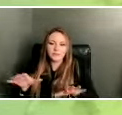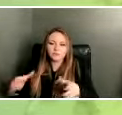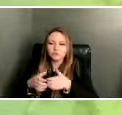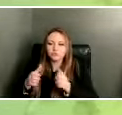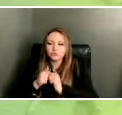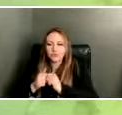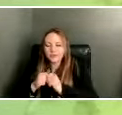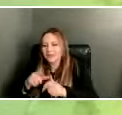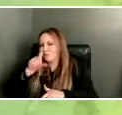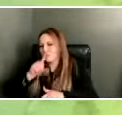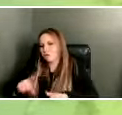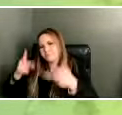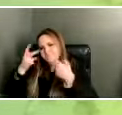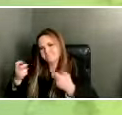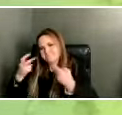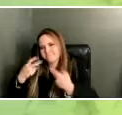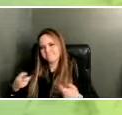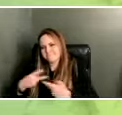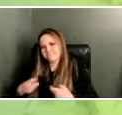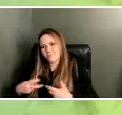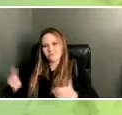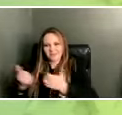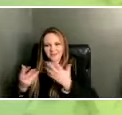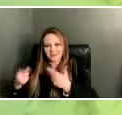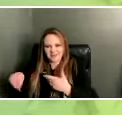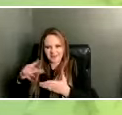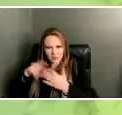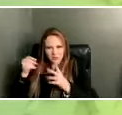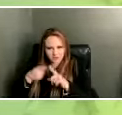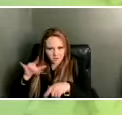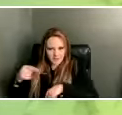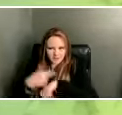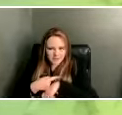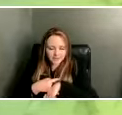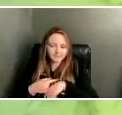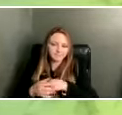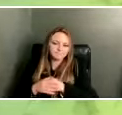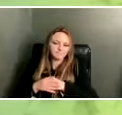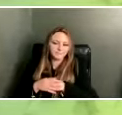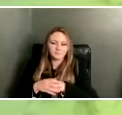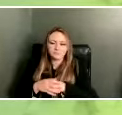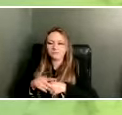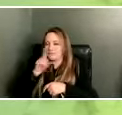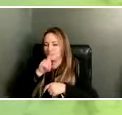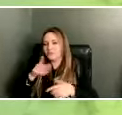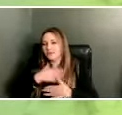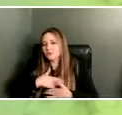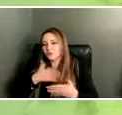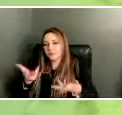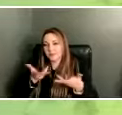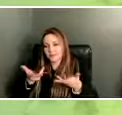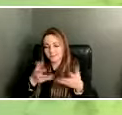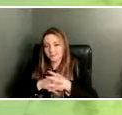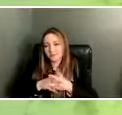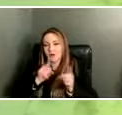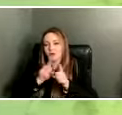really digest everything that they've learned for today, giving them time to kind of talk about it. And so they love the engagement. And then we've also kind